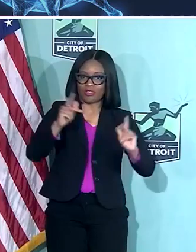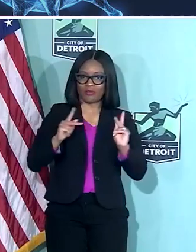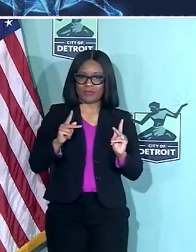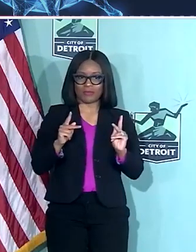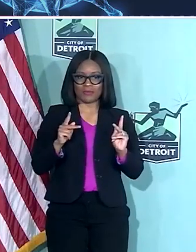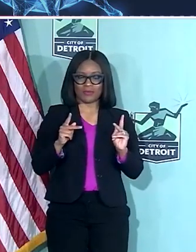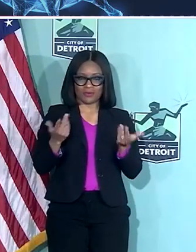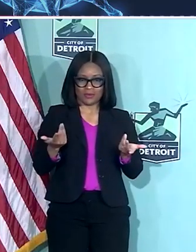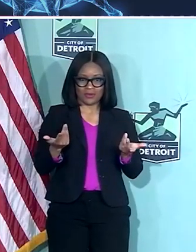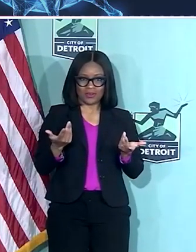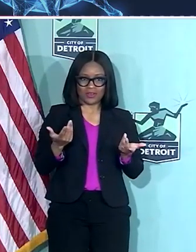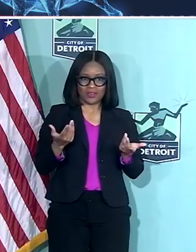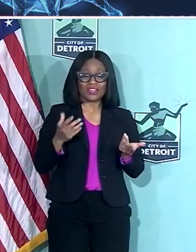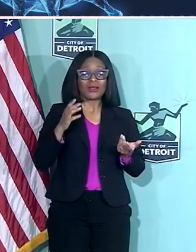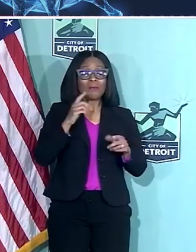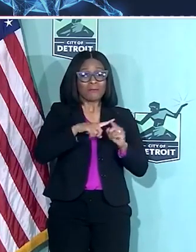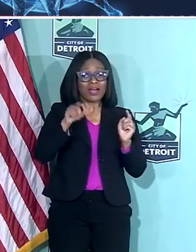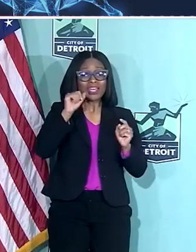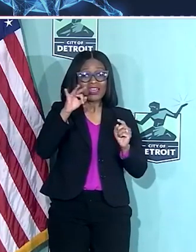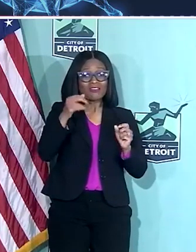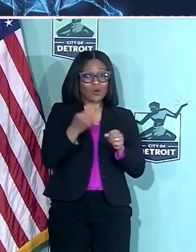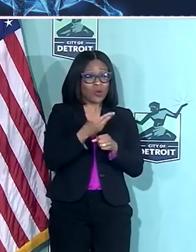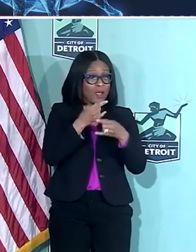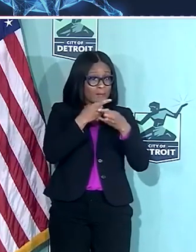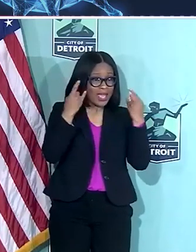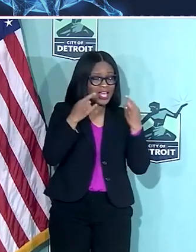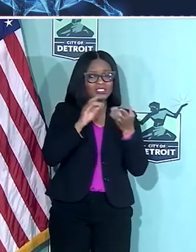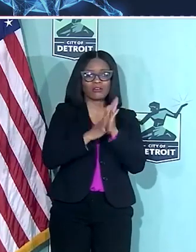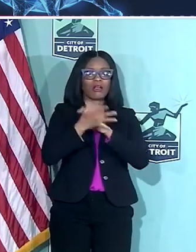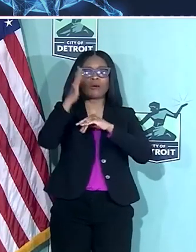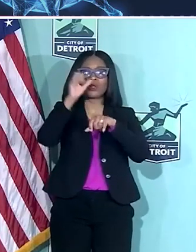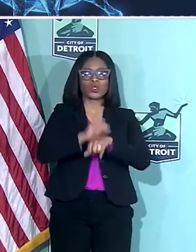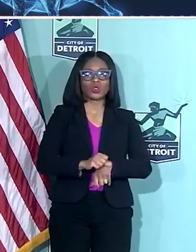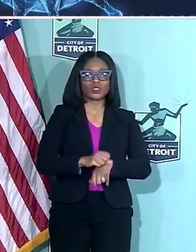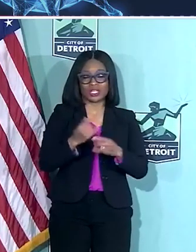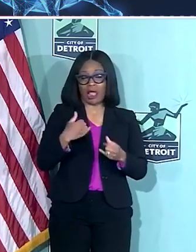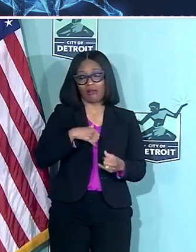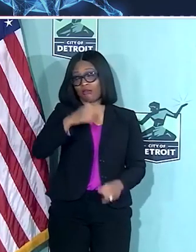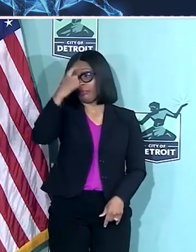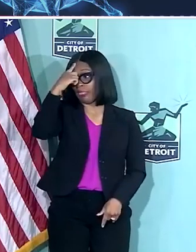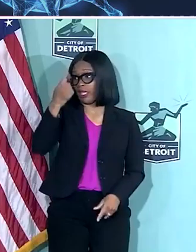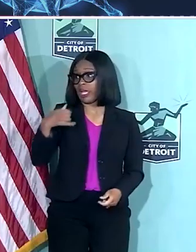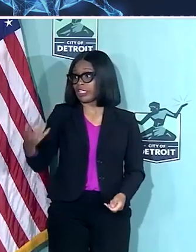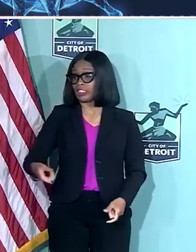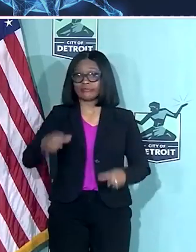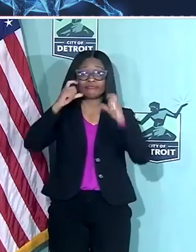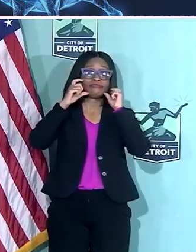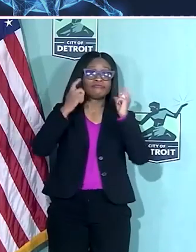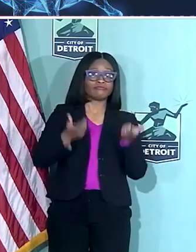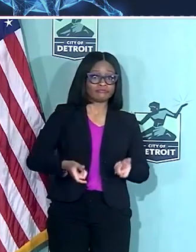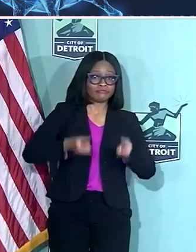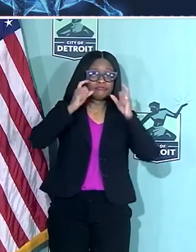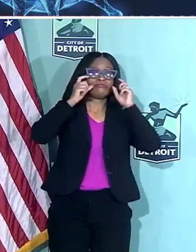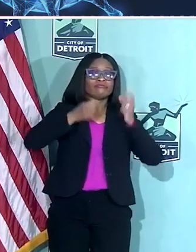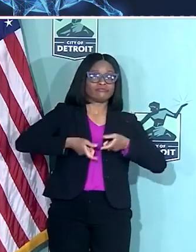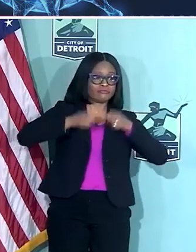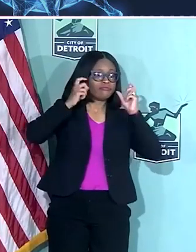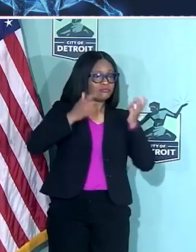you just wear a mask, which after a while you just get used to it, I don't even think about it anymore. You just get used to wearing a surgical